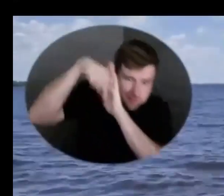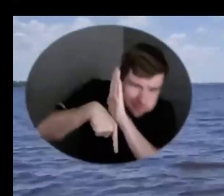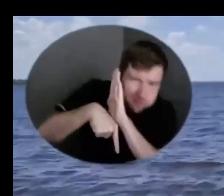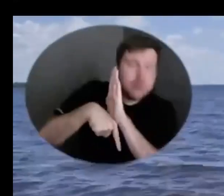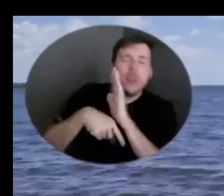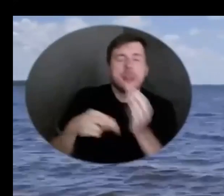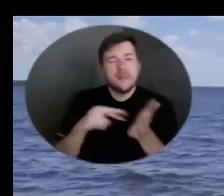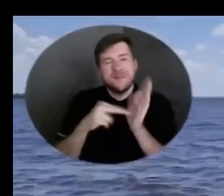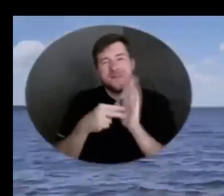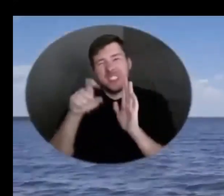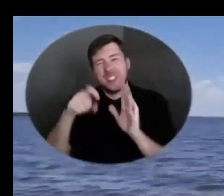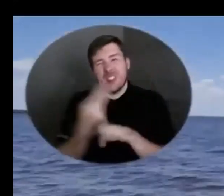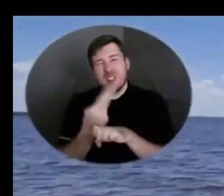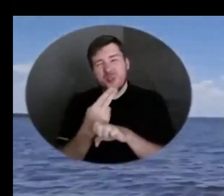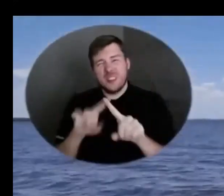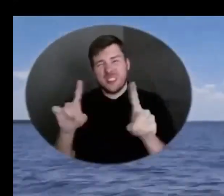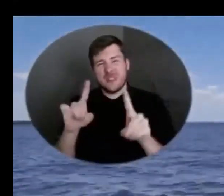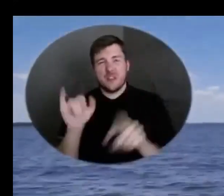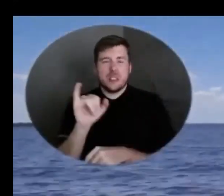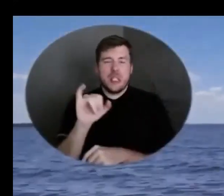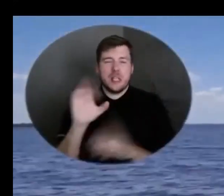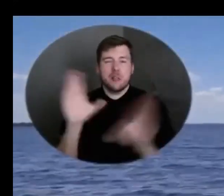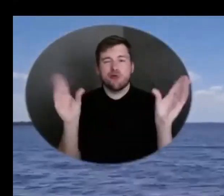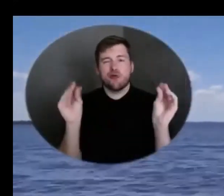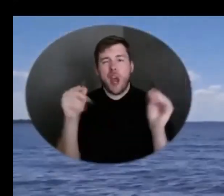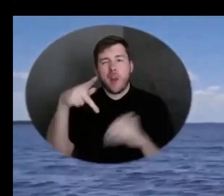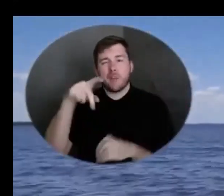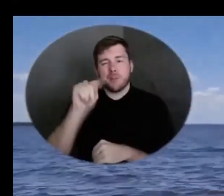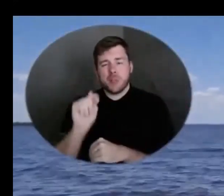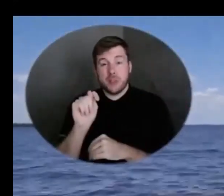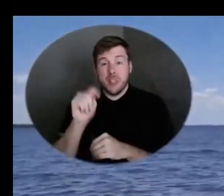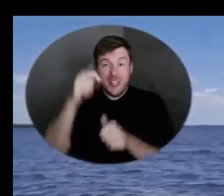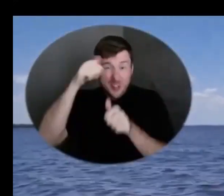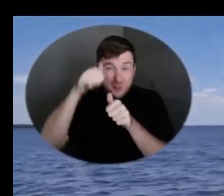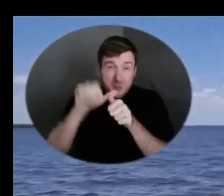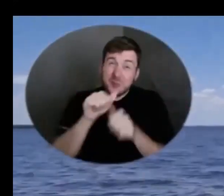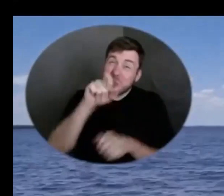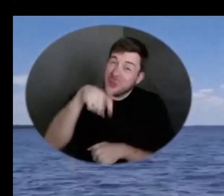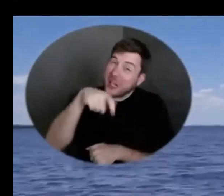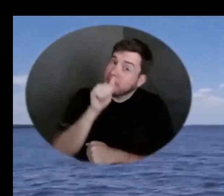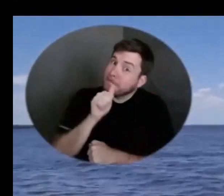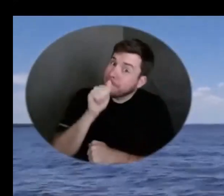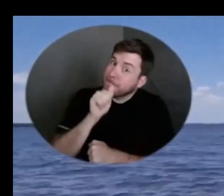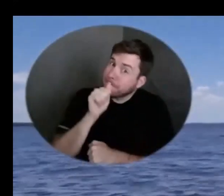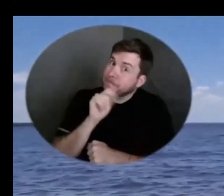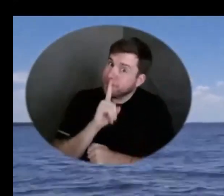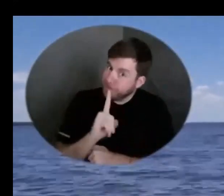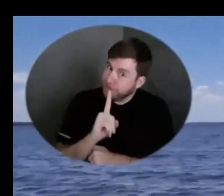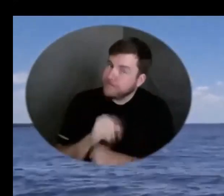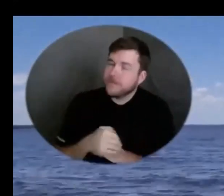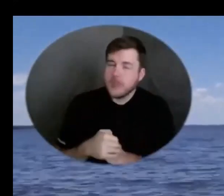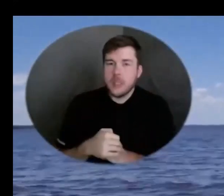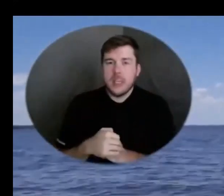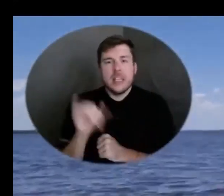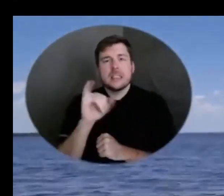have a crab pot with a buoy. And then, patience is the virtue here. So if you're sitting here and it's just like fishing